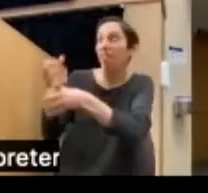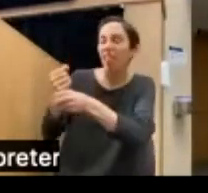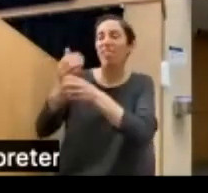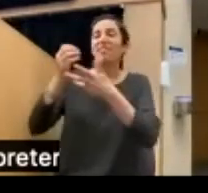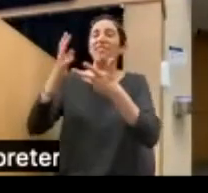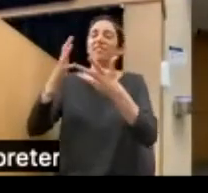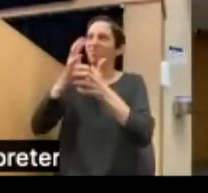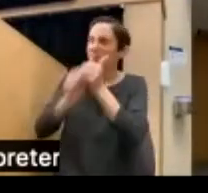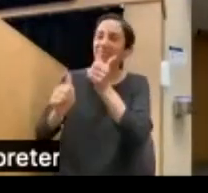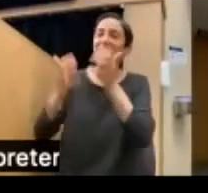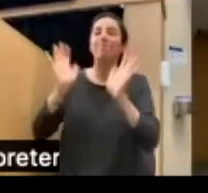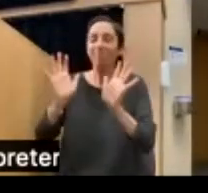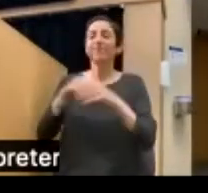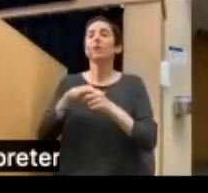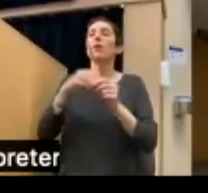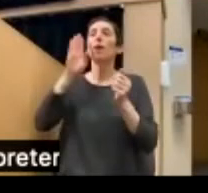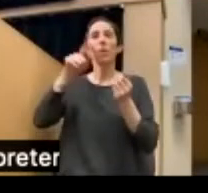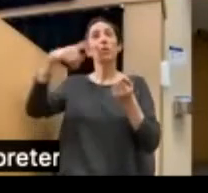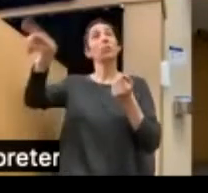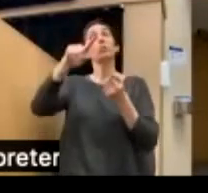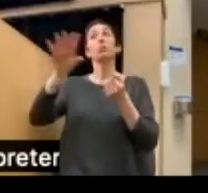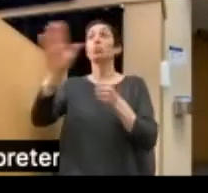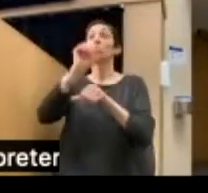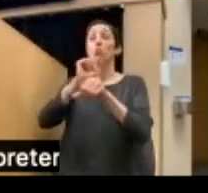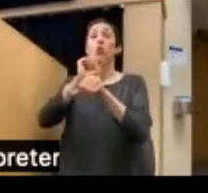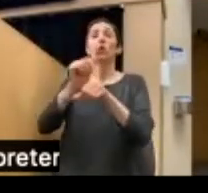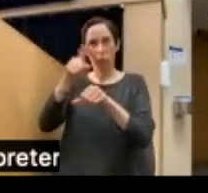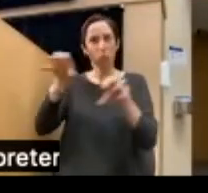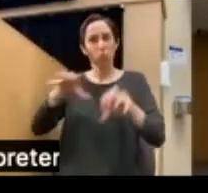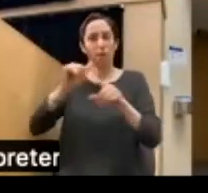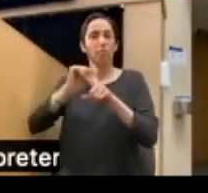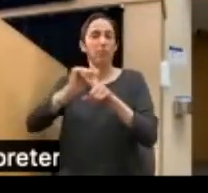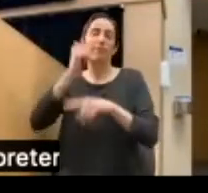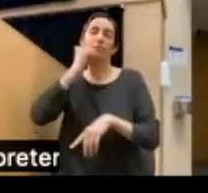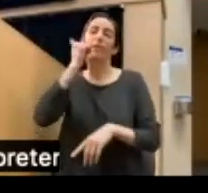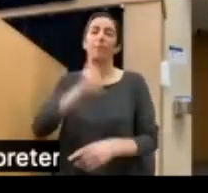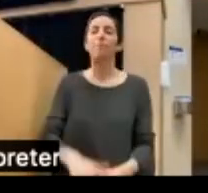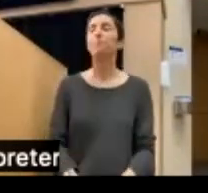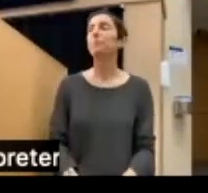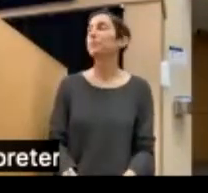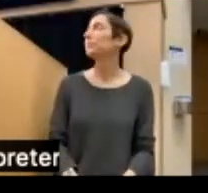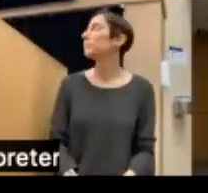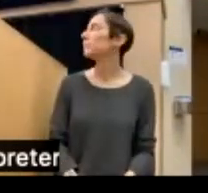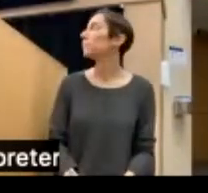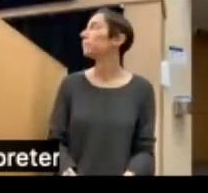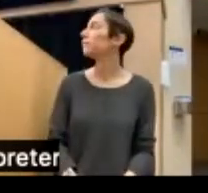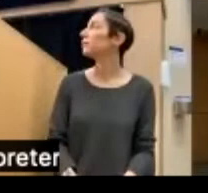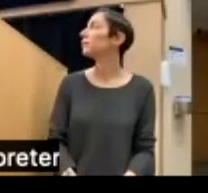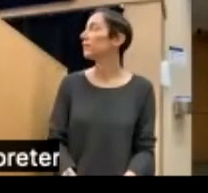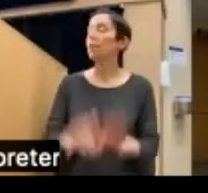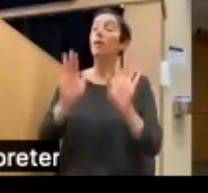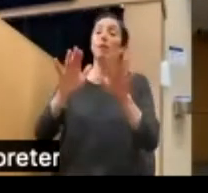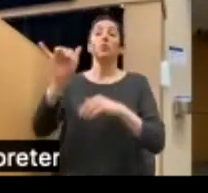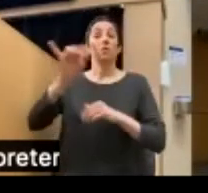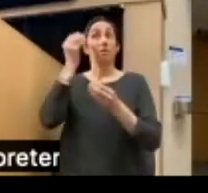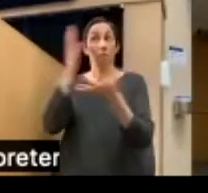different ways. And so we'll celebrate that. I also, we're gonna cover like, you know, decades of